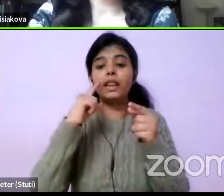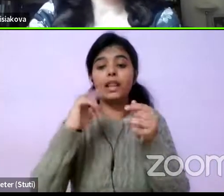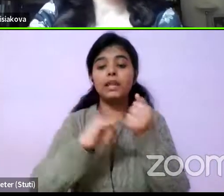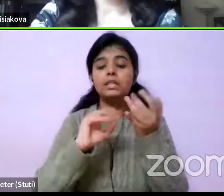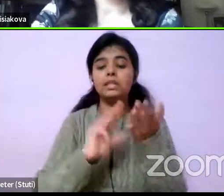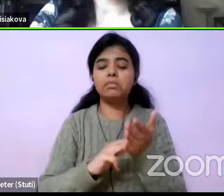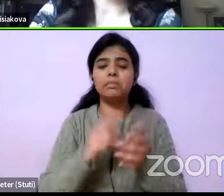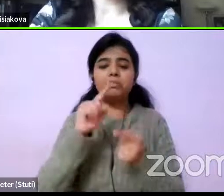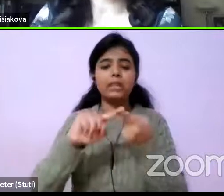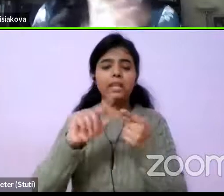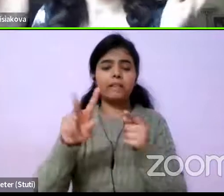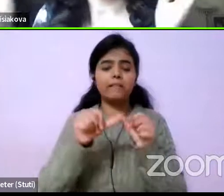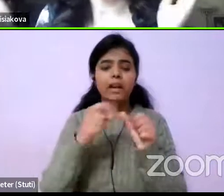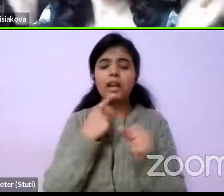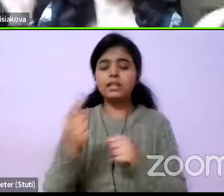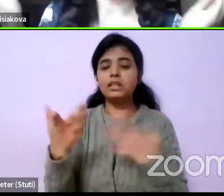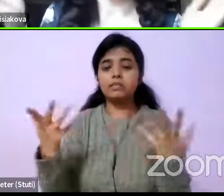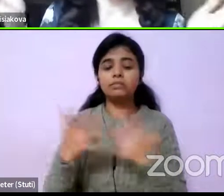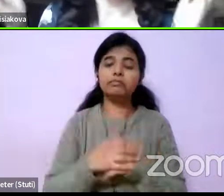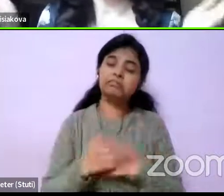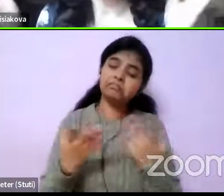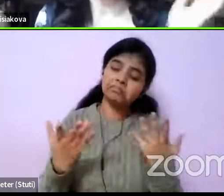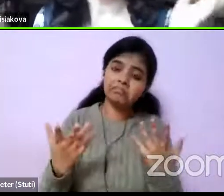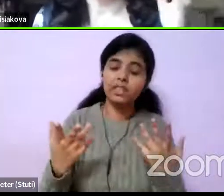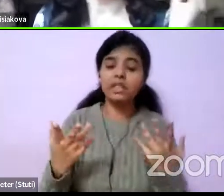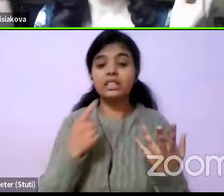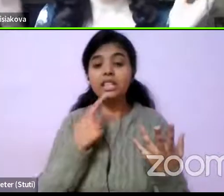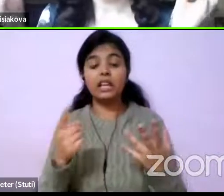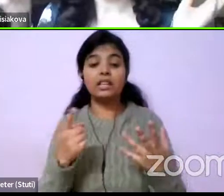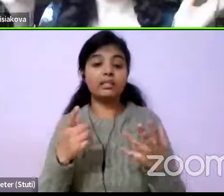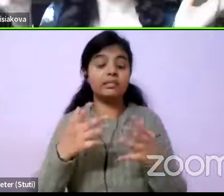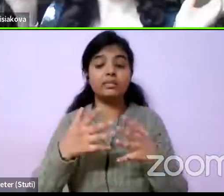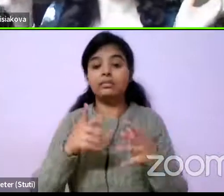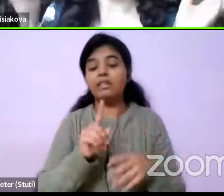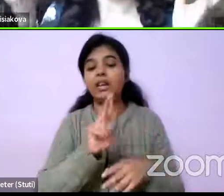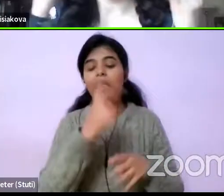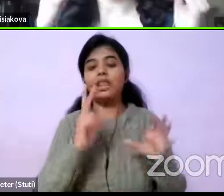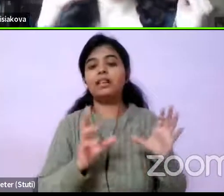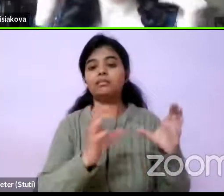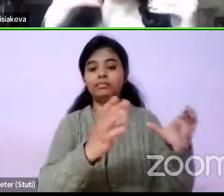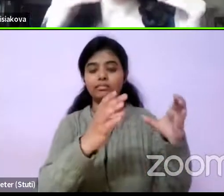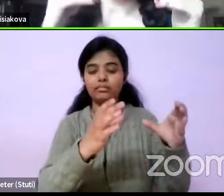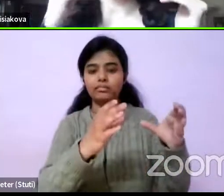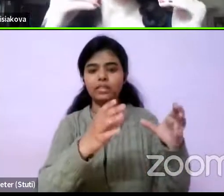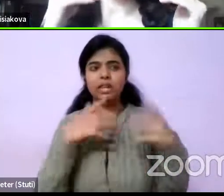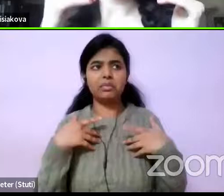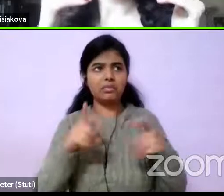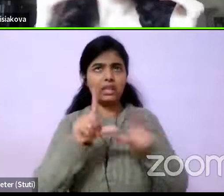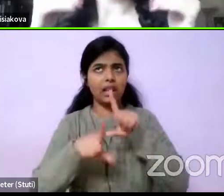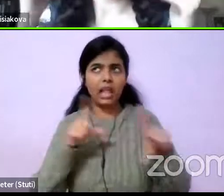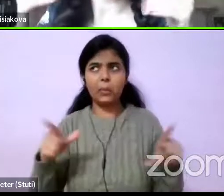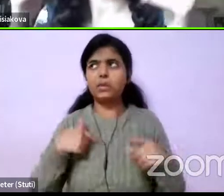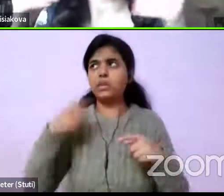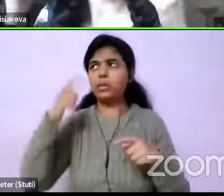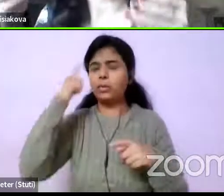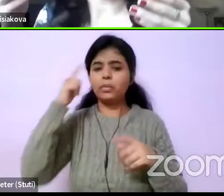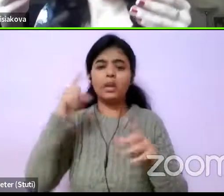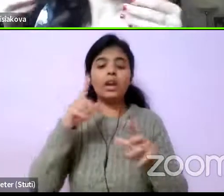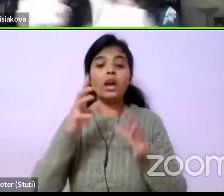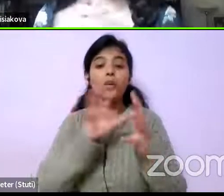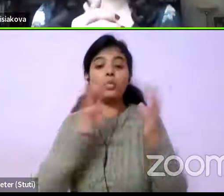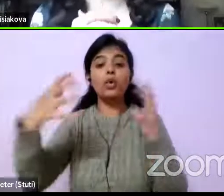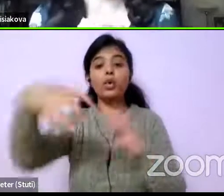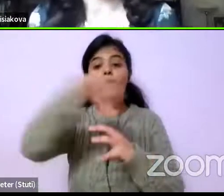important. I know this is again a discussable subject, like does language create how we think about the world, or does the world